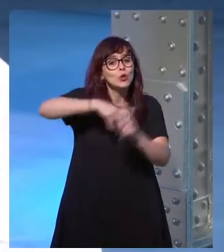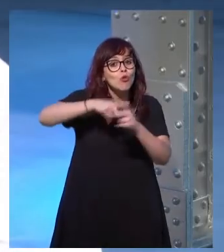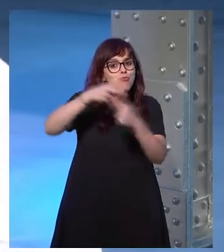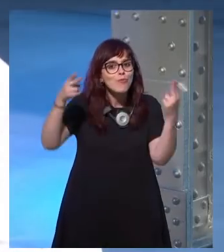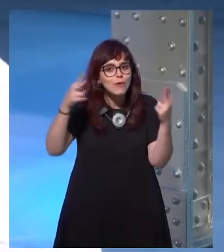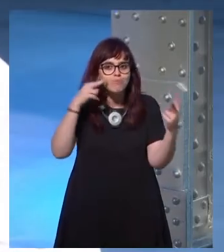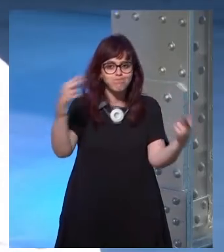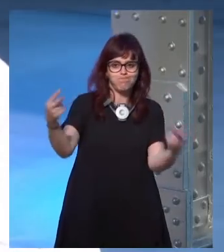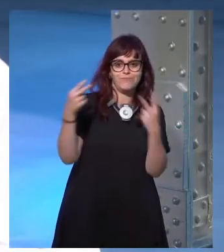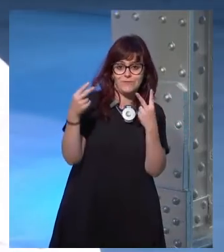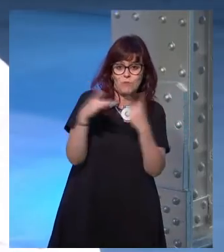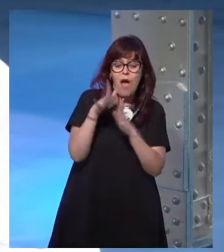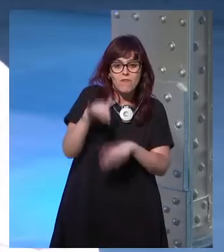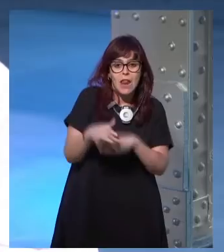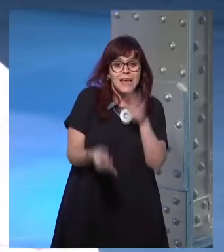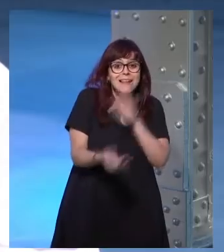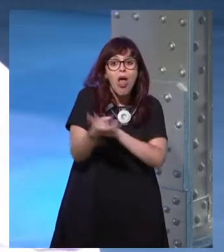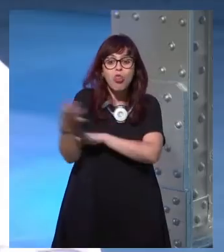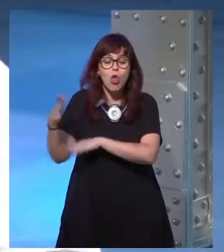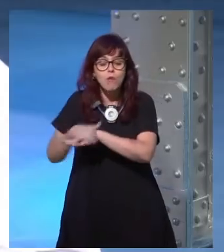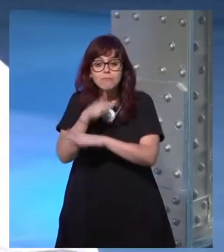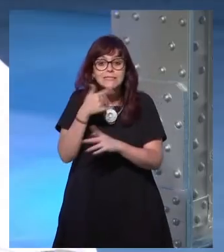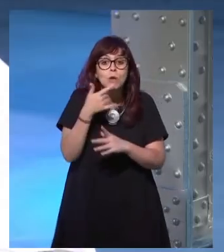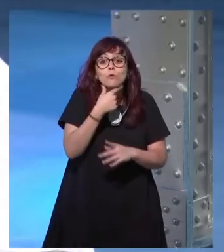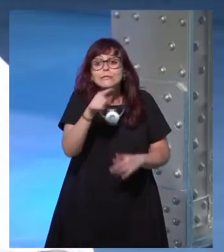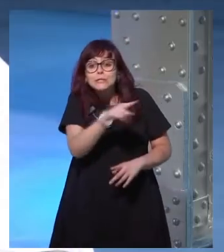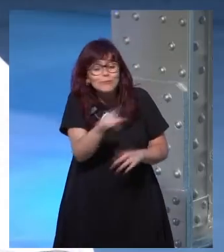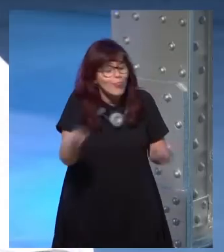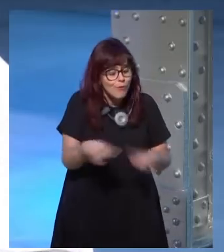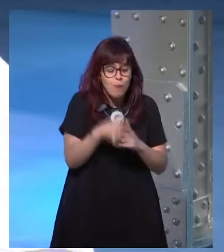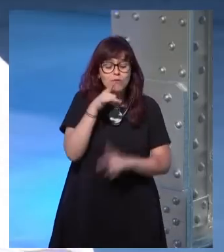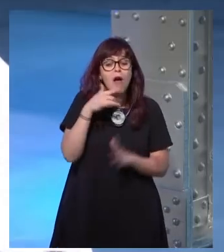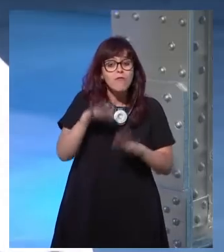not. People put you there, so.